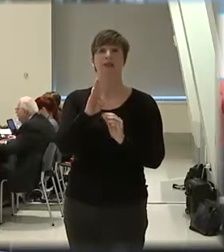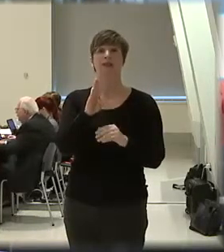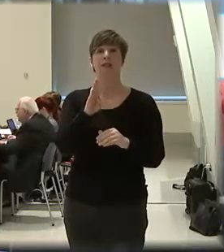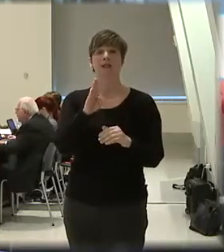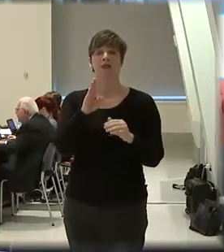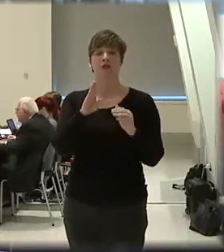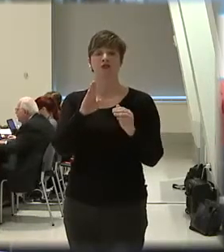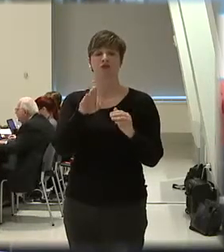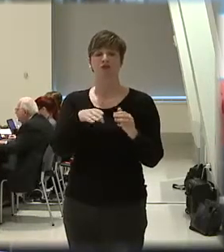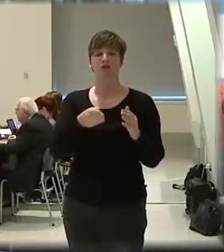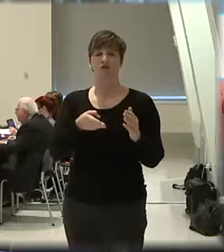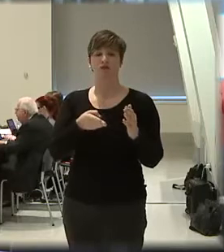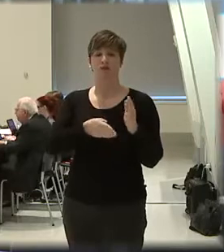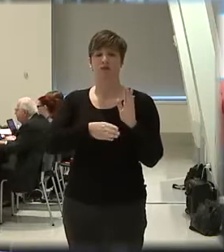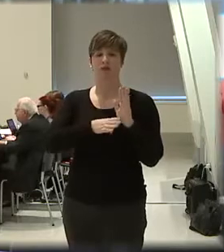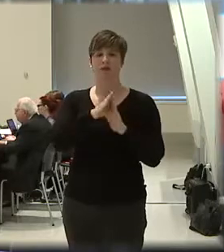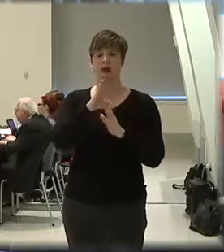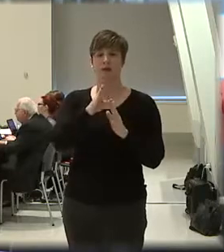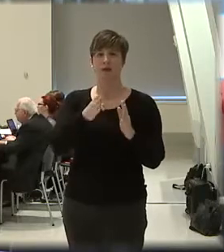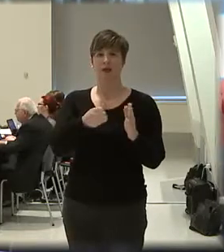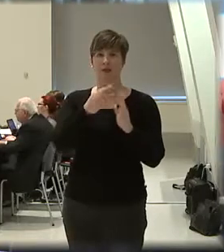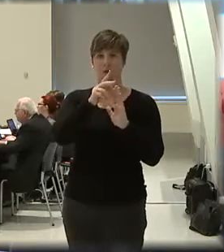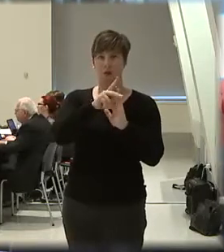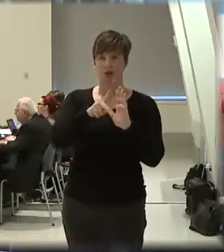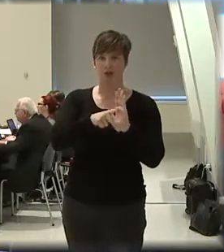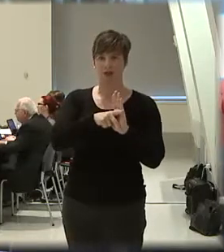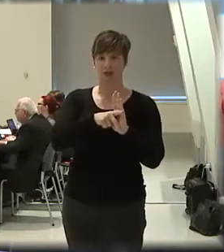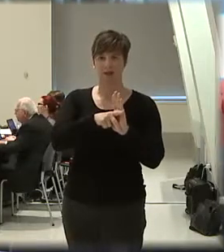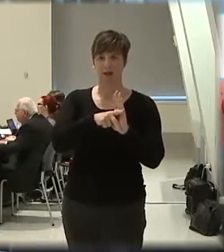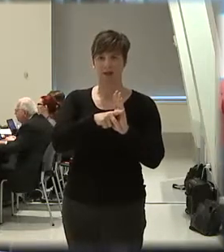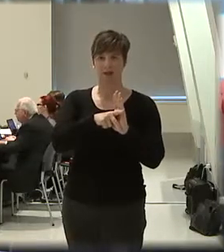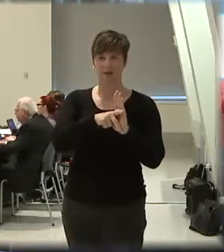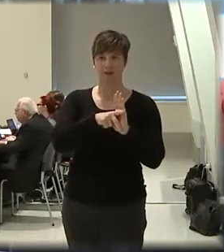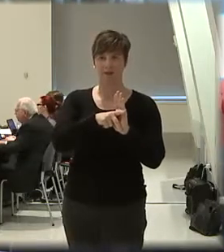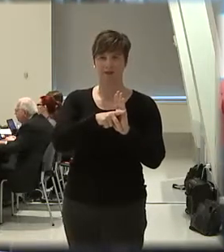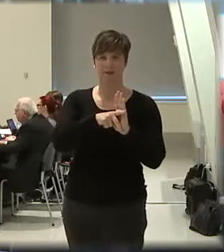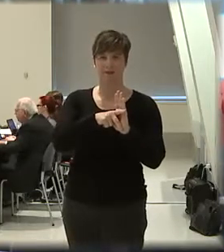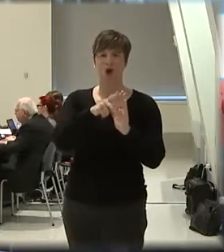policy recommendations to